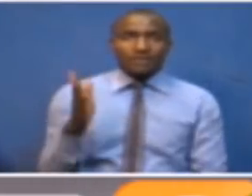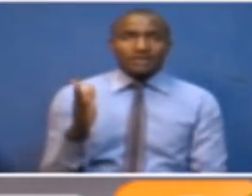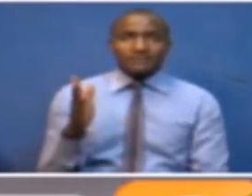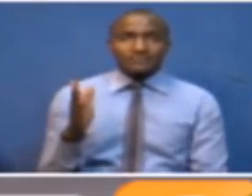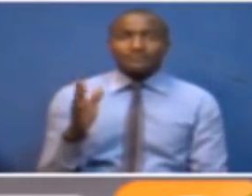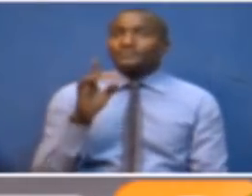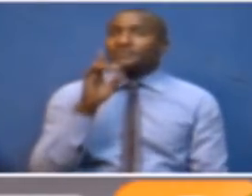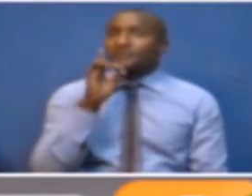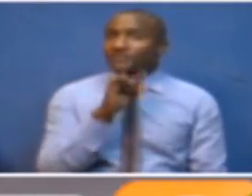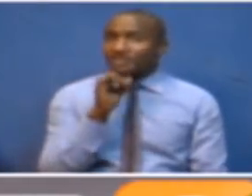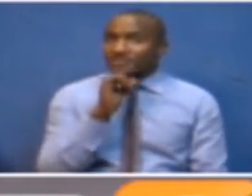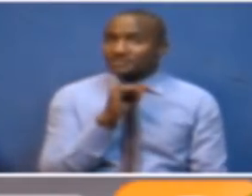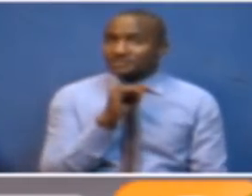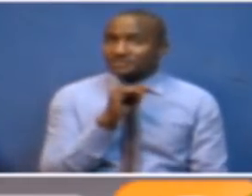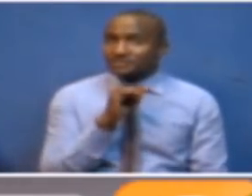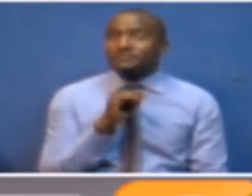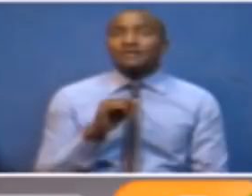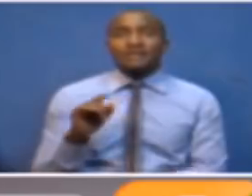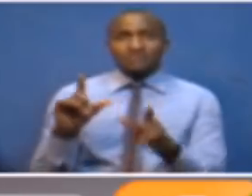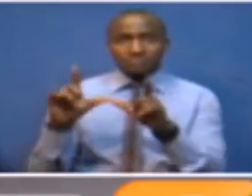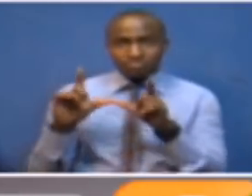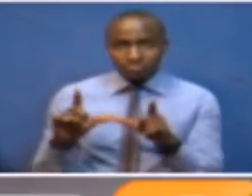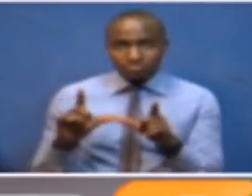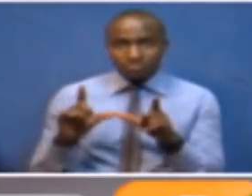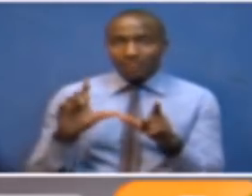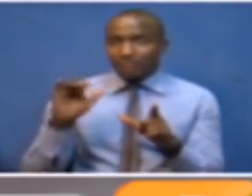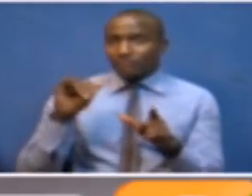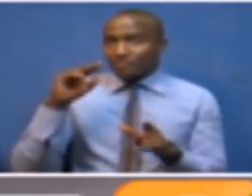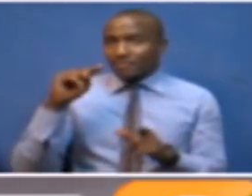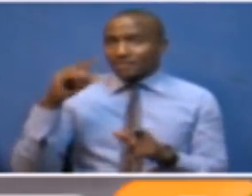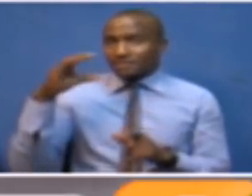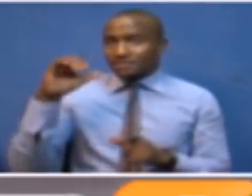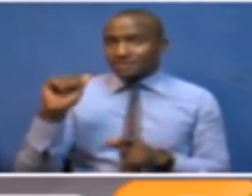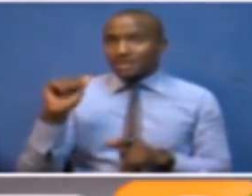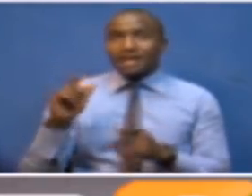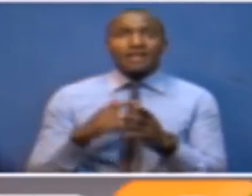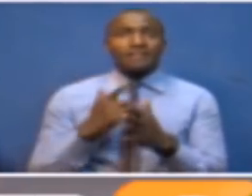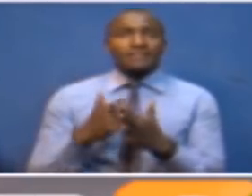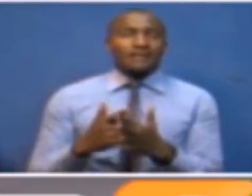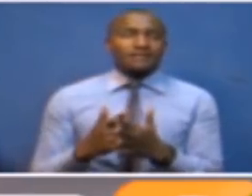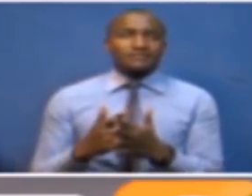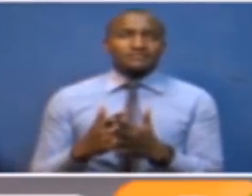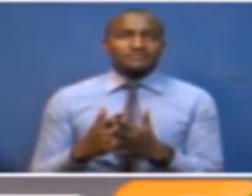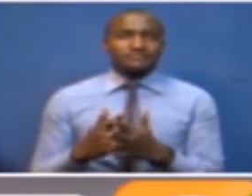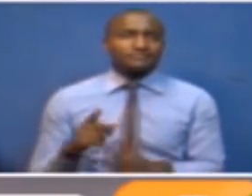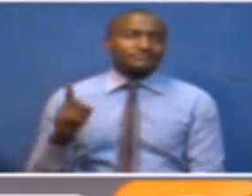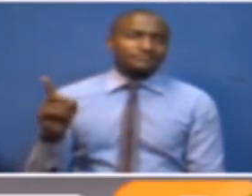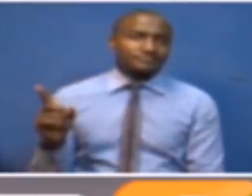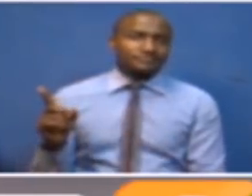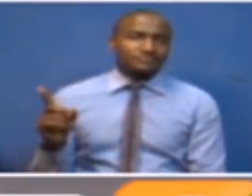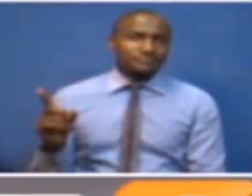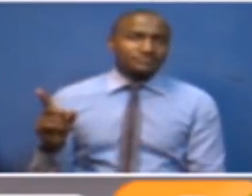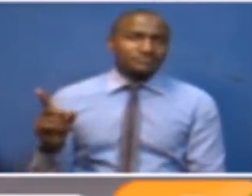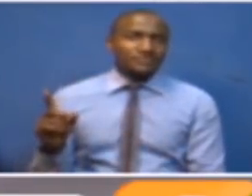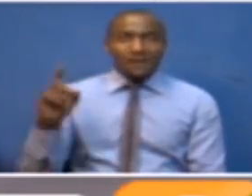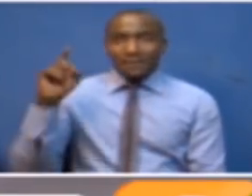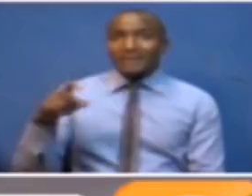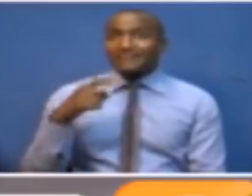through all of this, you get your compliance certificate from the NCA, and then what happens? This is another process that we must